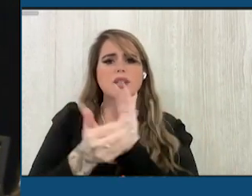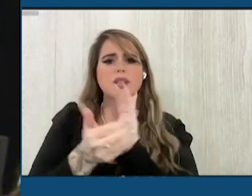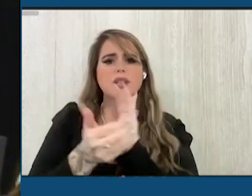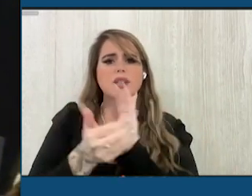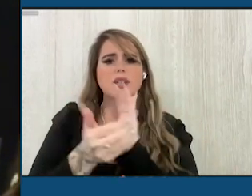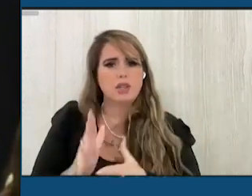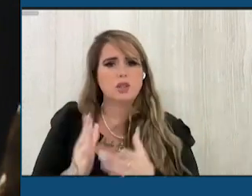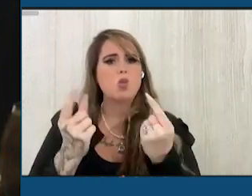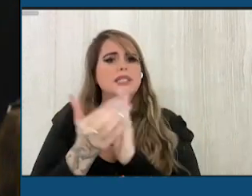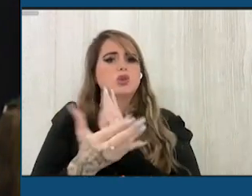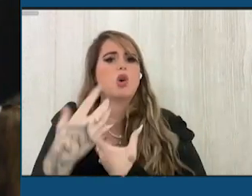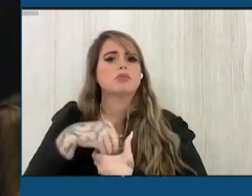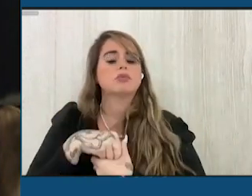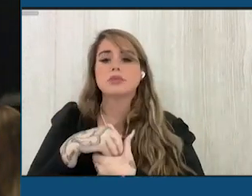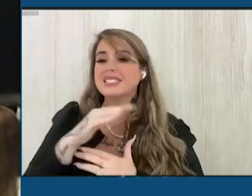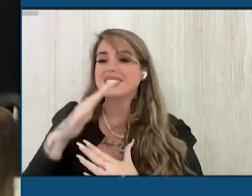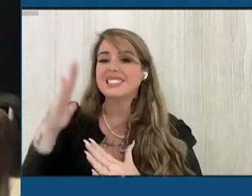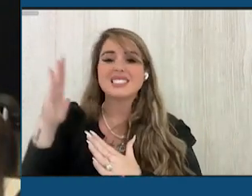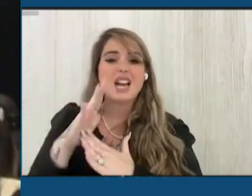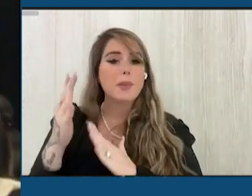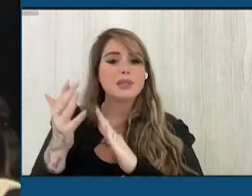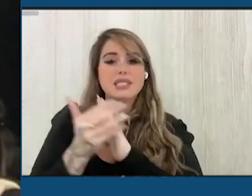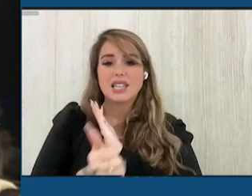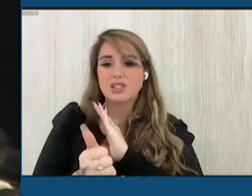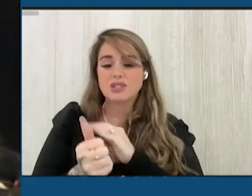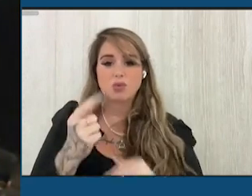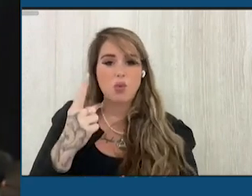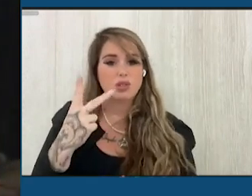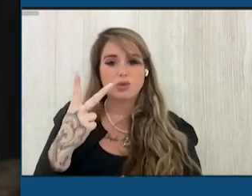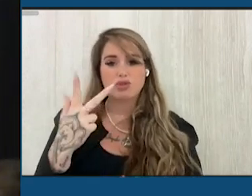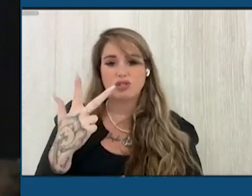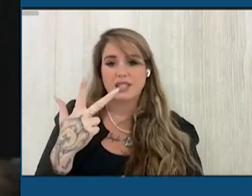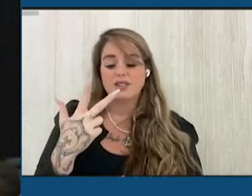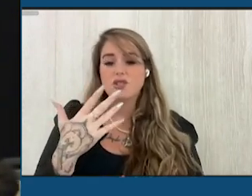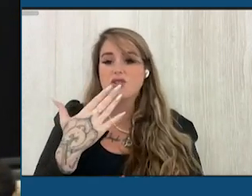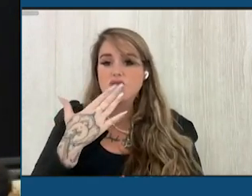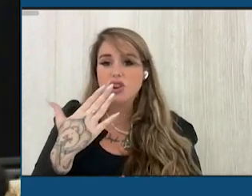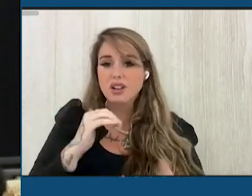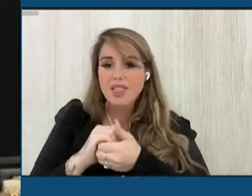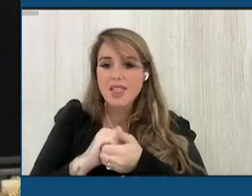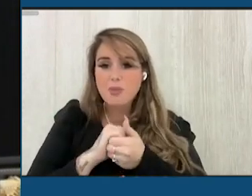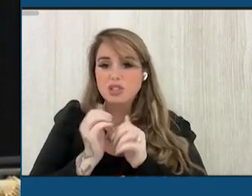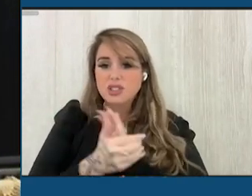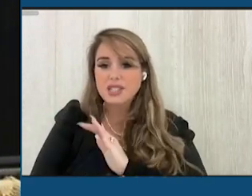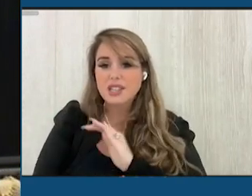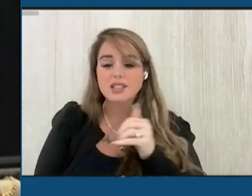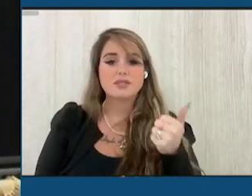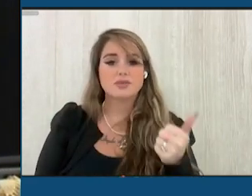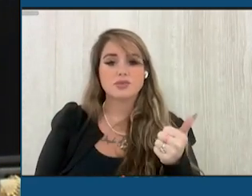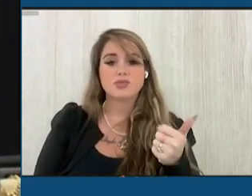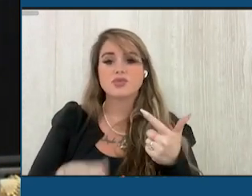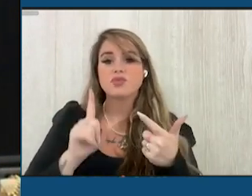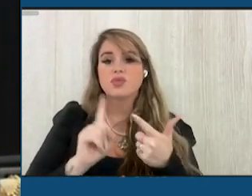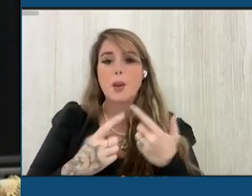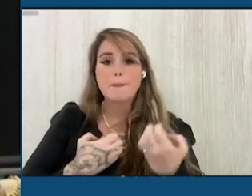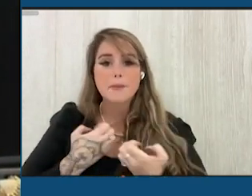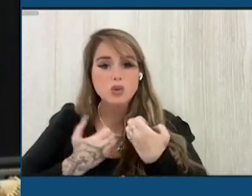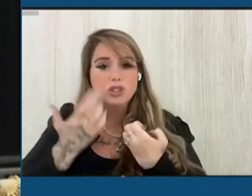The top 1, 2, 3, good collaboration skills, emotional intelligence,